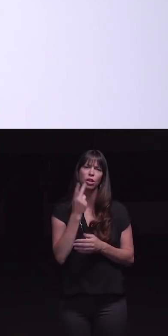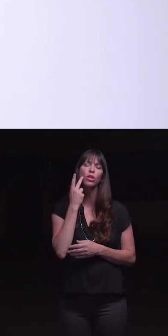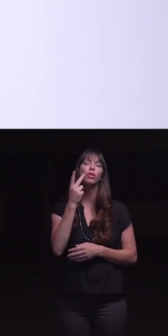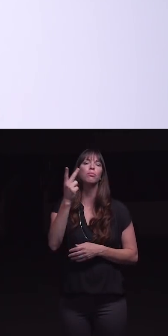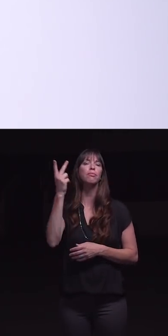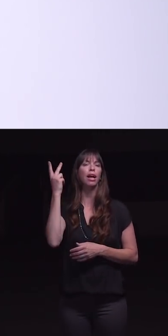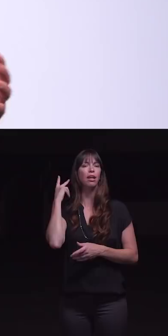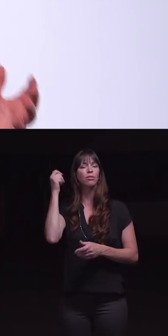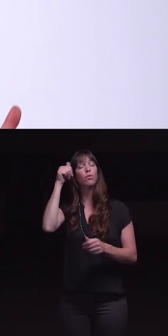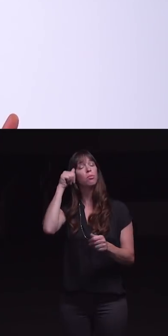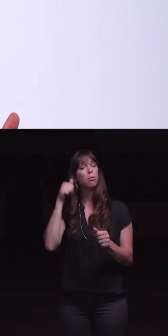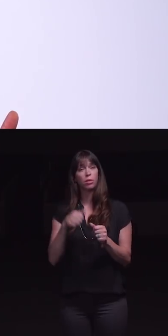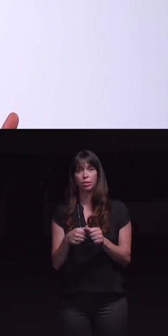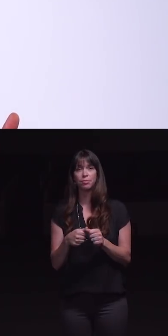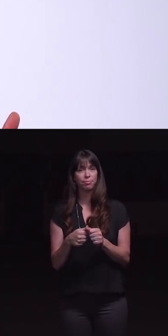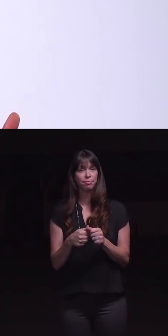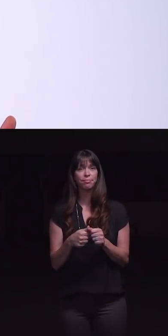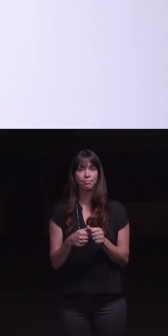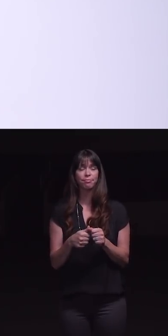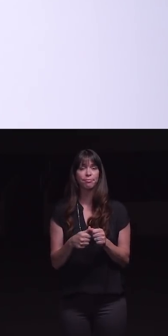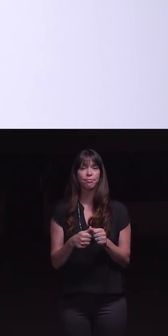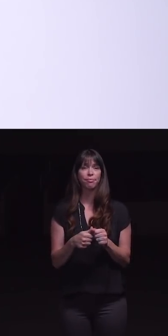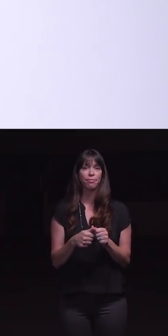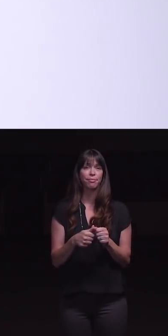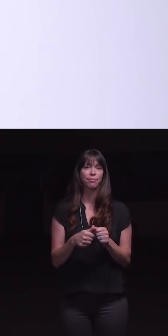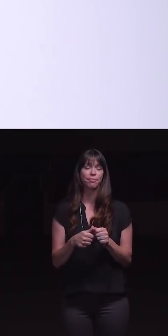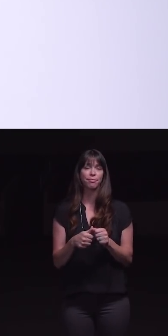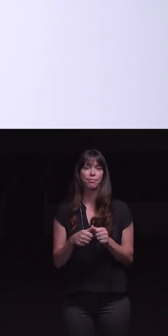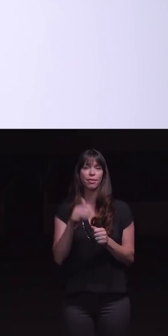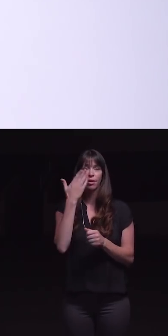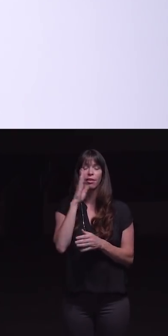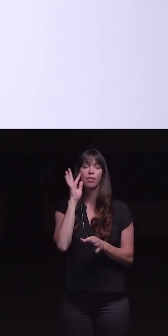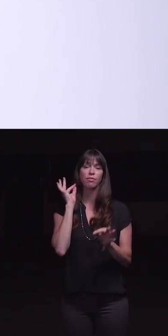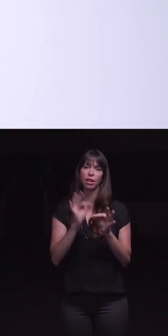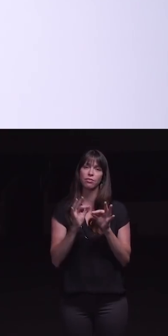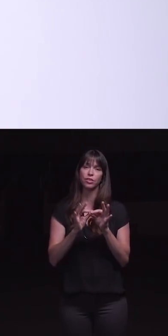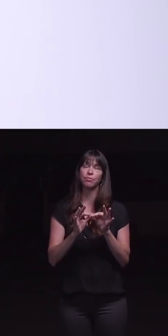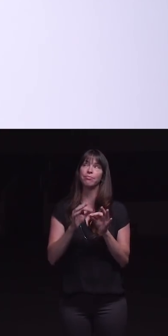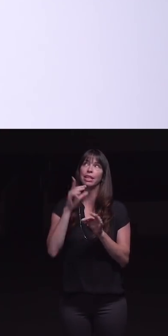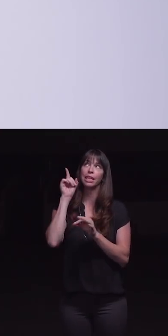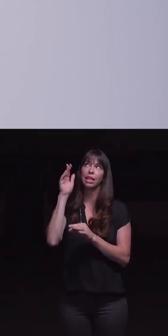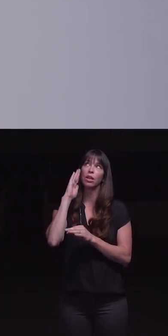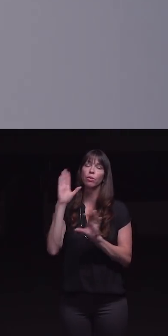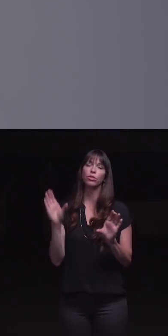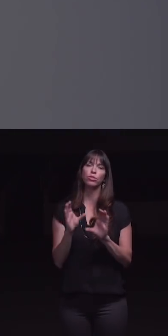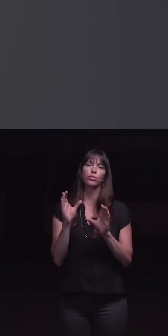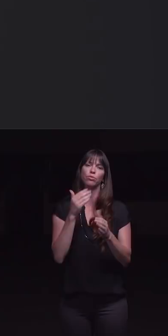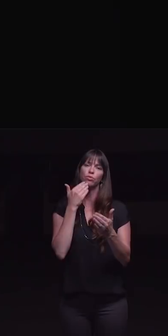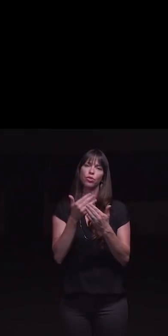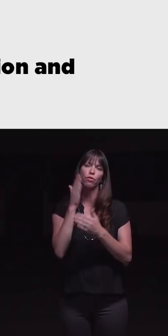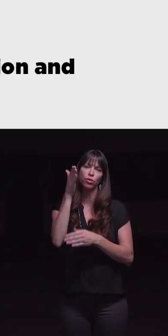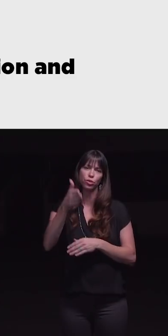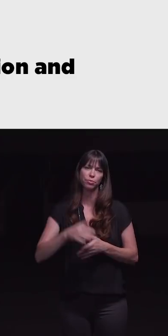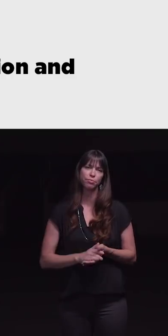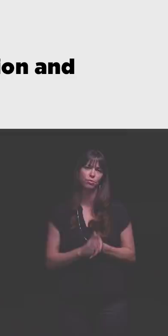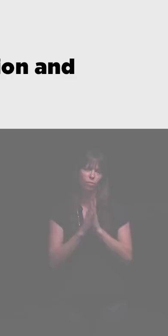around, to look back so that we can see what God can do in our futures.